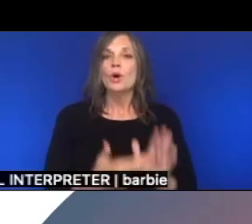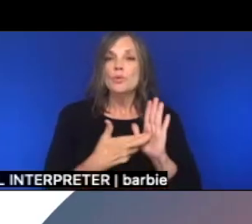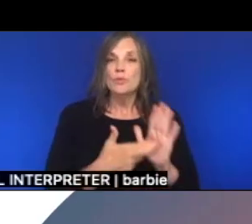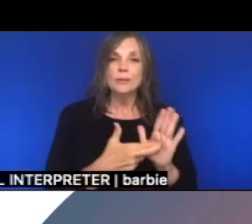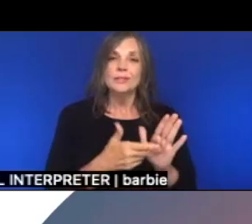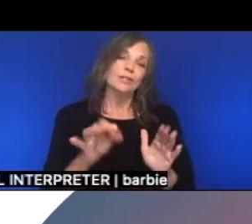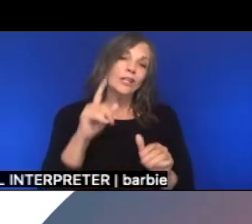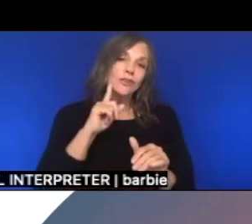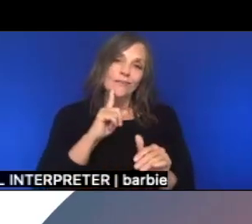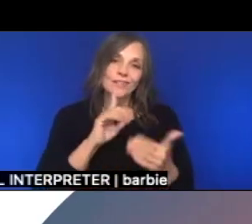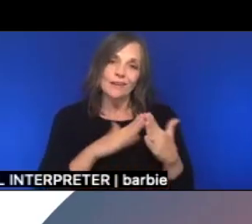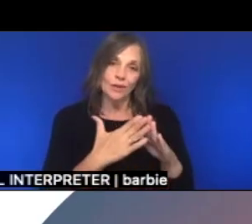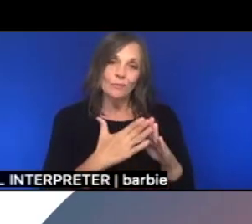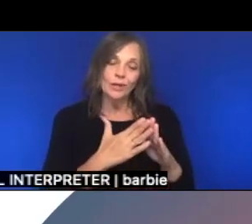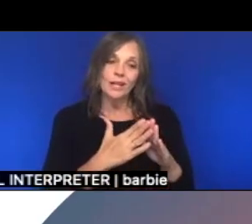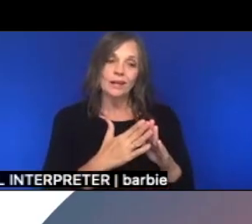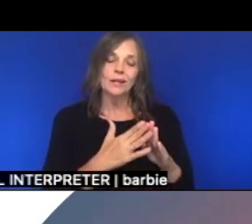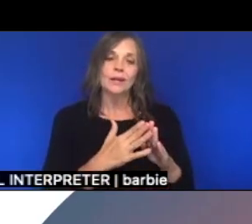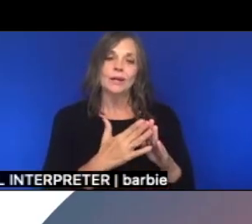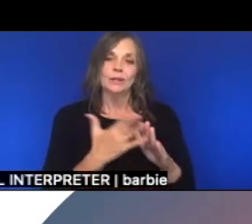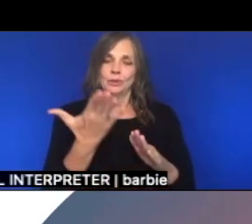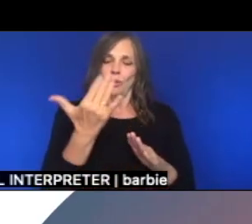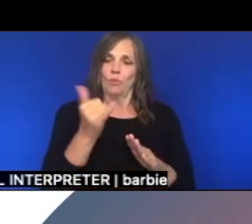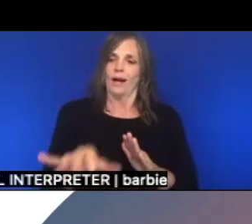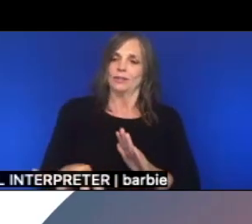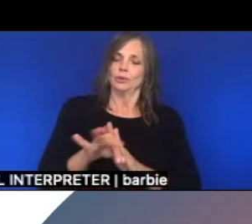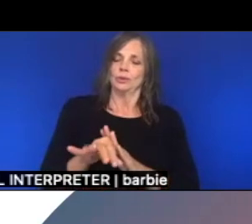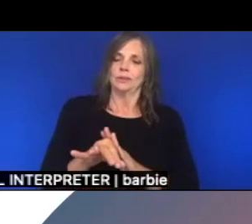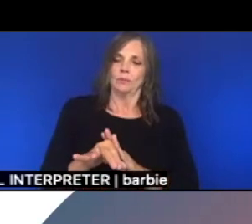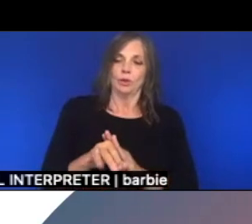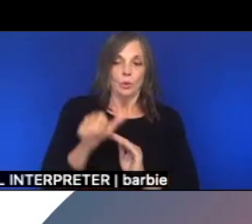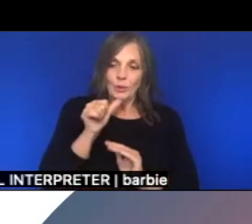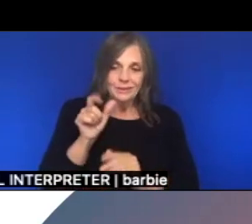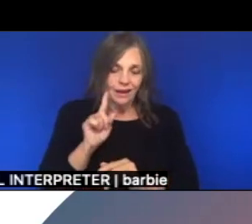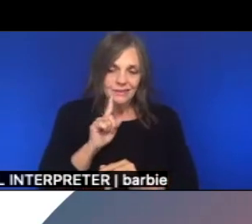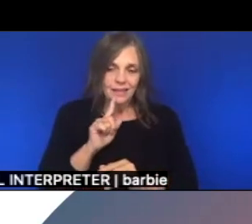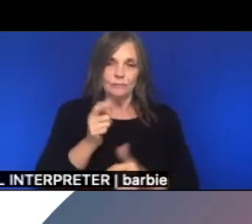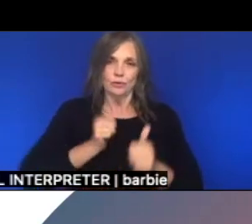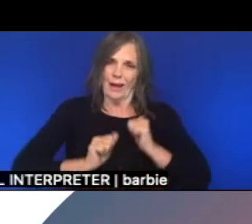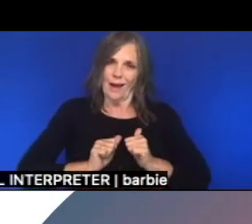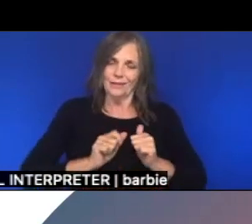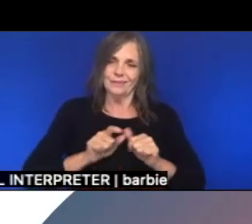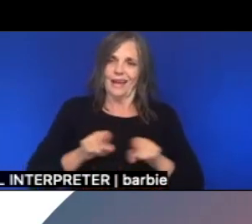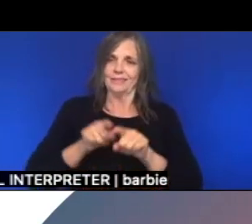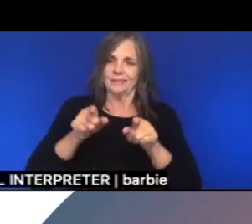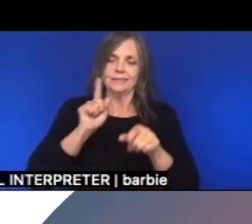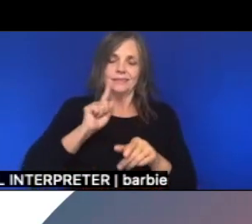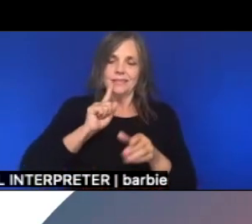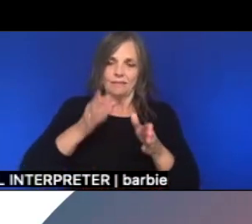of the deaf community. So why choose someone who is not deaf to sign as a deaf, but also choose the